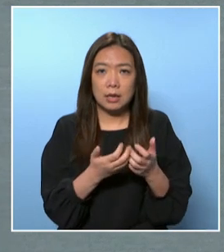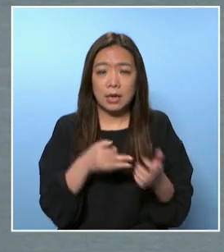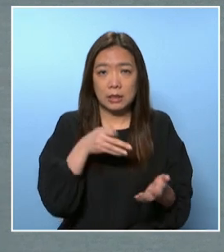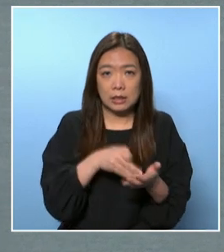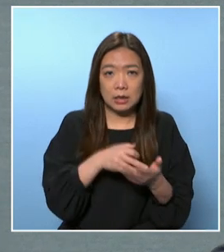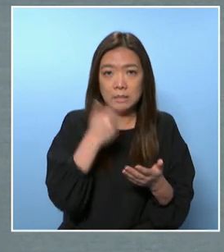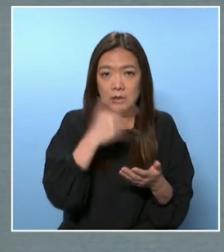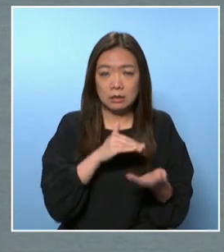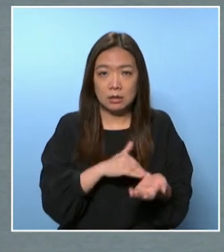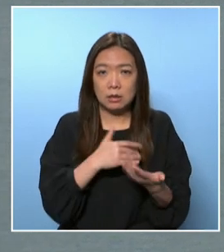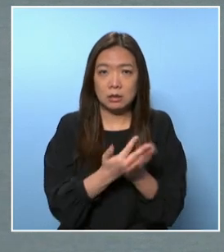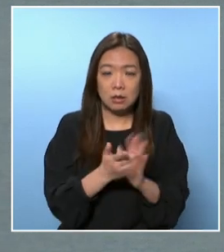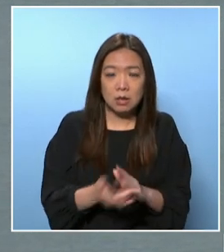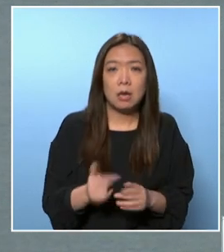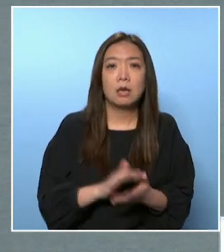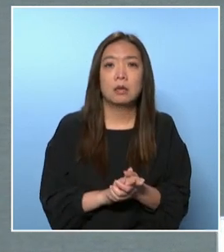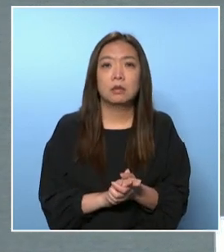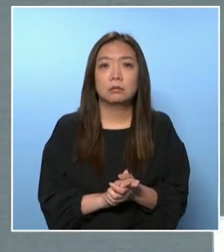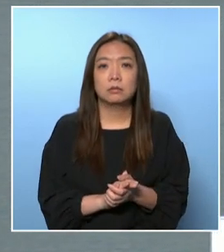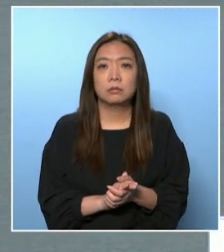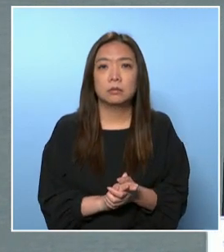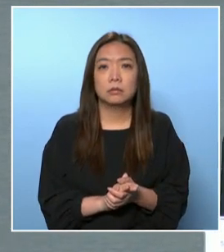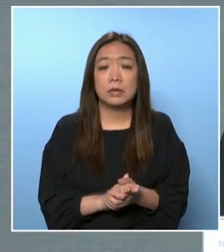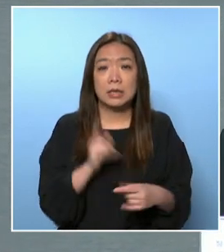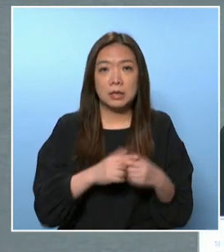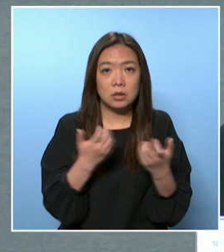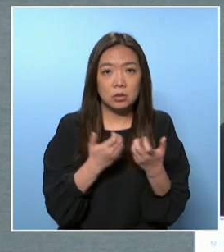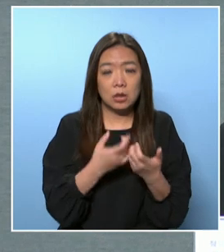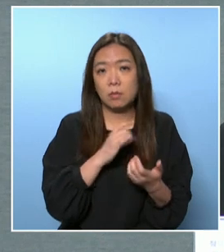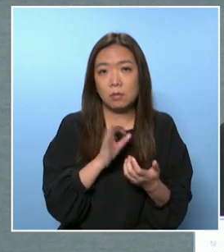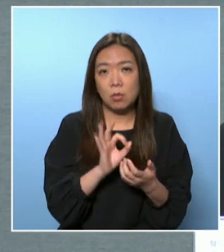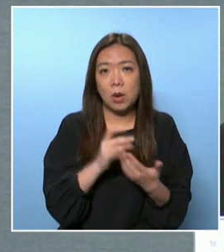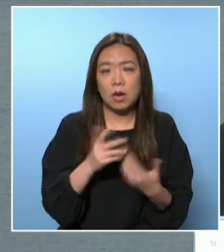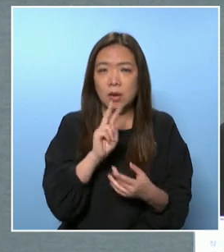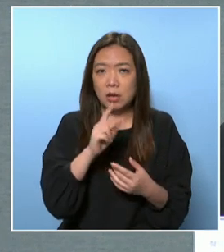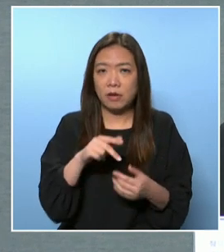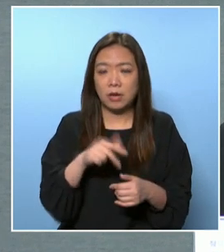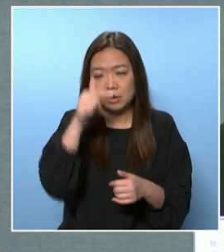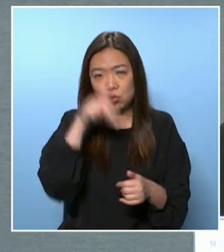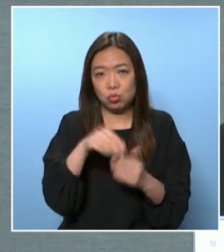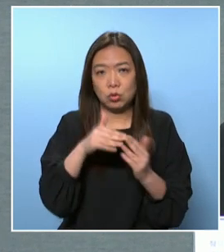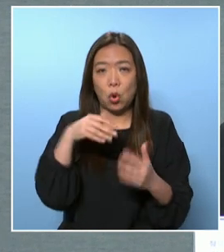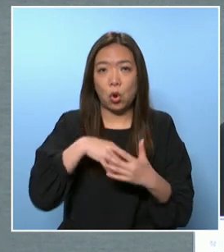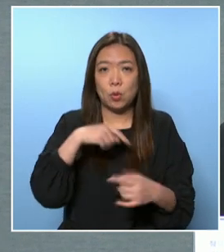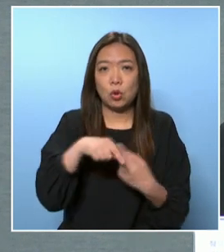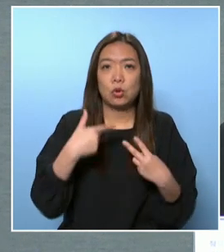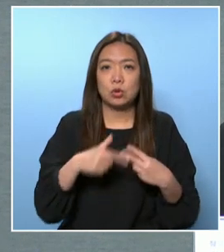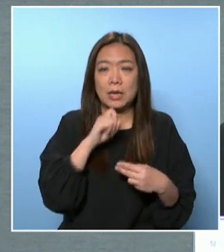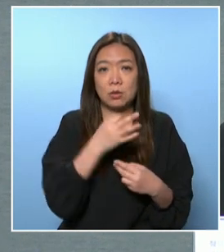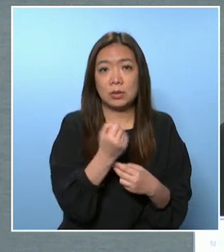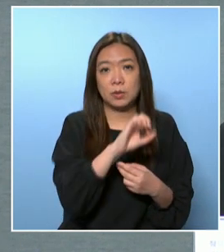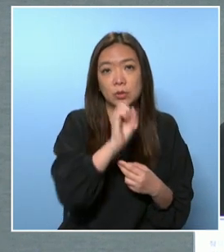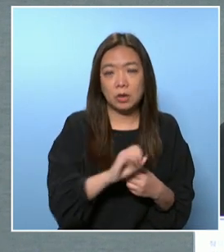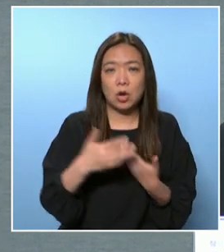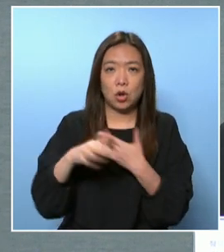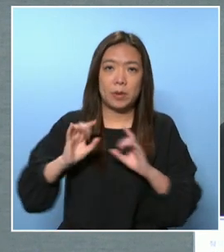regarding the narrowing upstream strategy, I don't have the exact figure on hand, but 30% of the referral